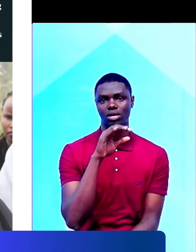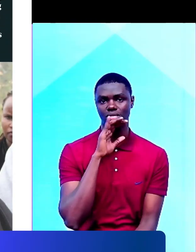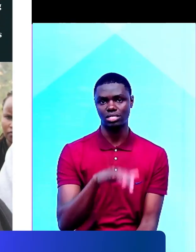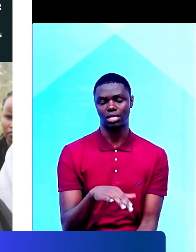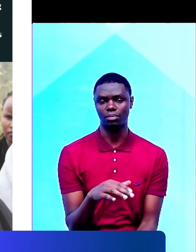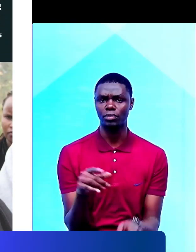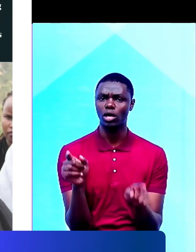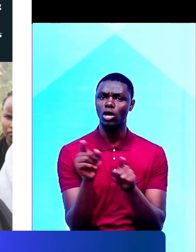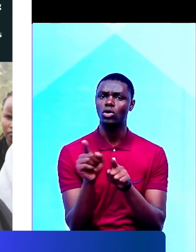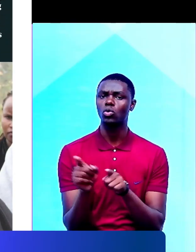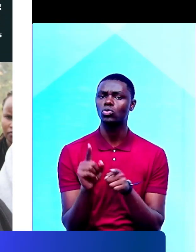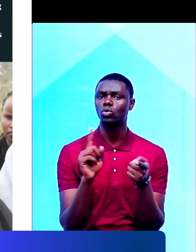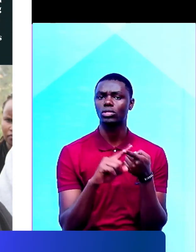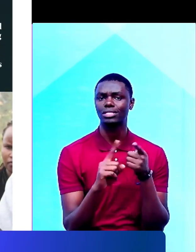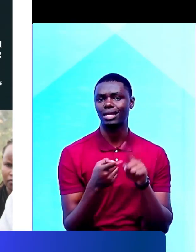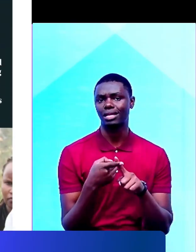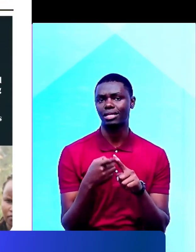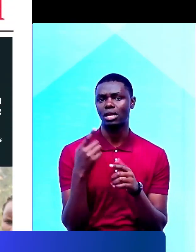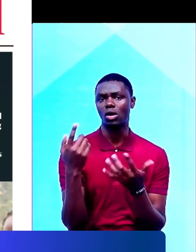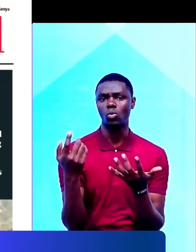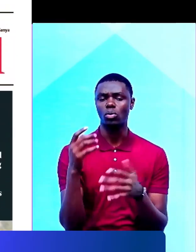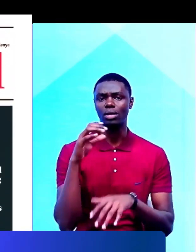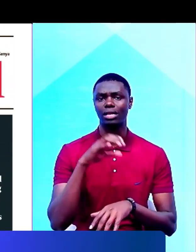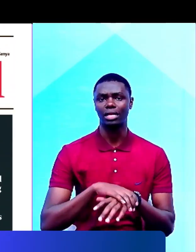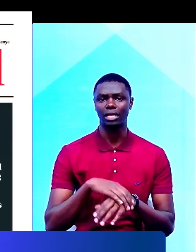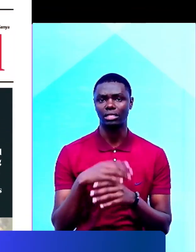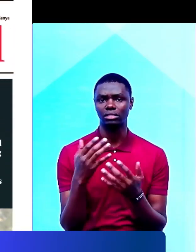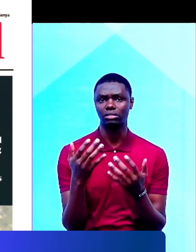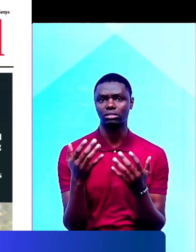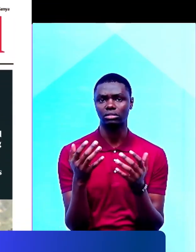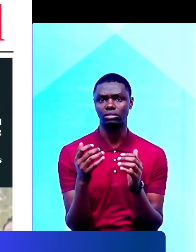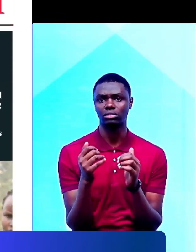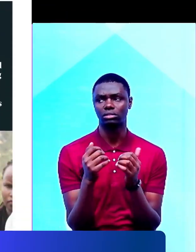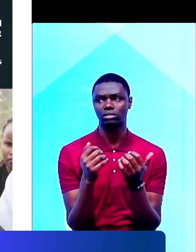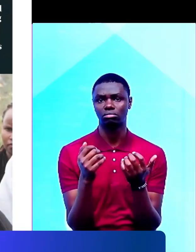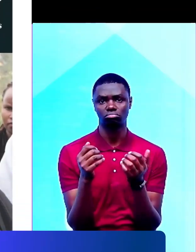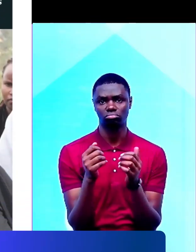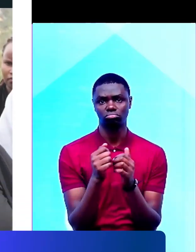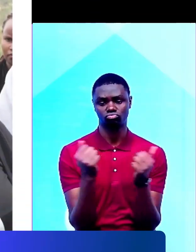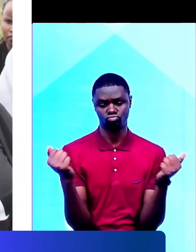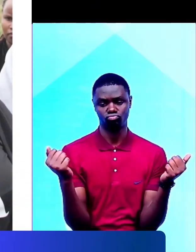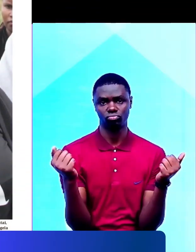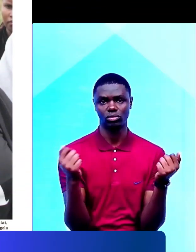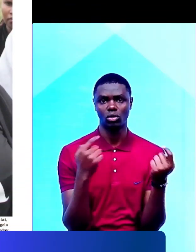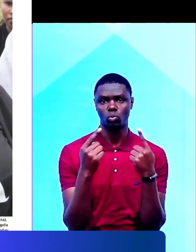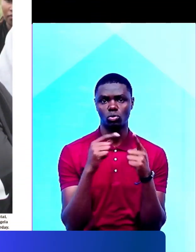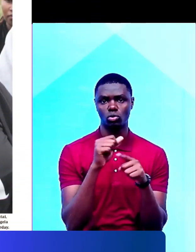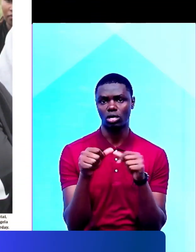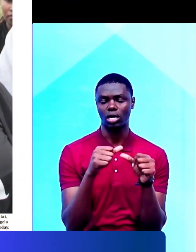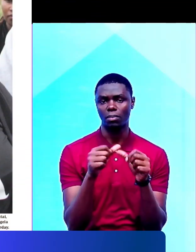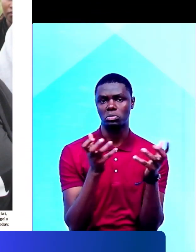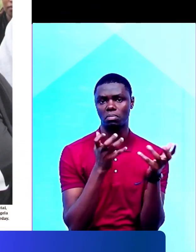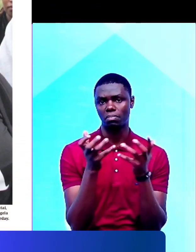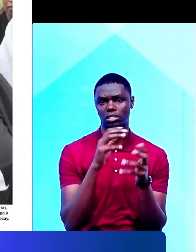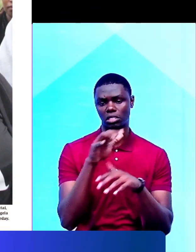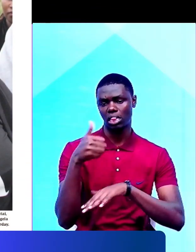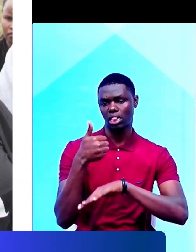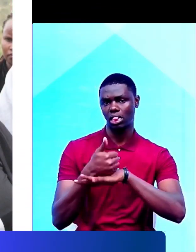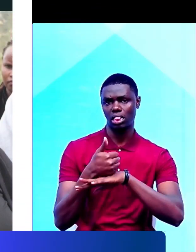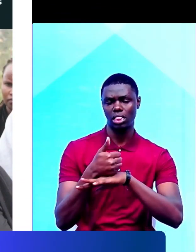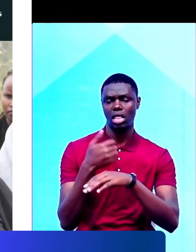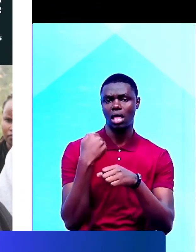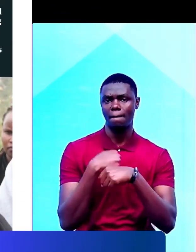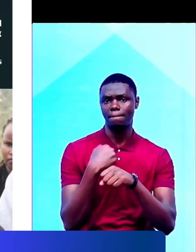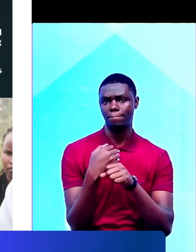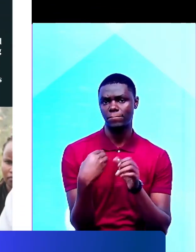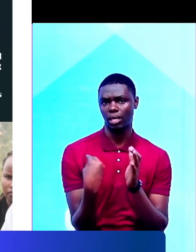on the Standard, we will get the Enterprise, where we talk of businesses, starting a business, making